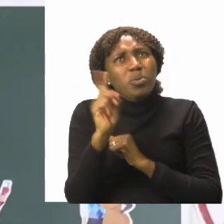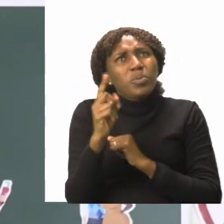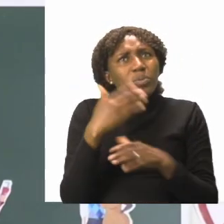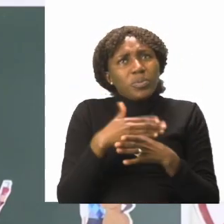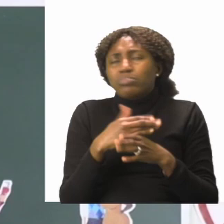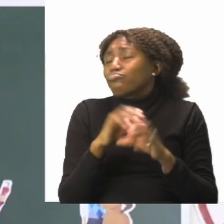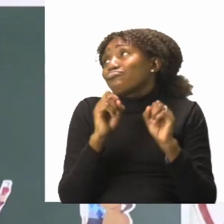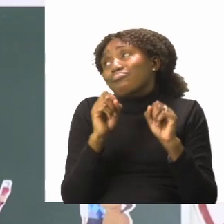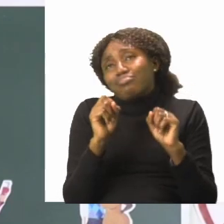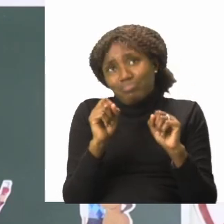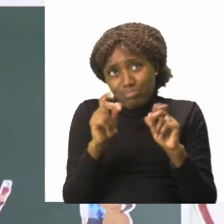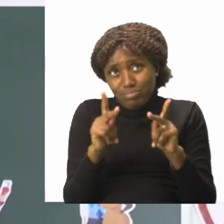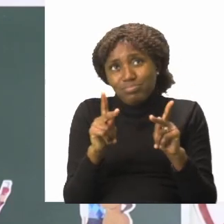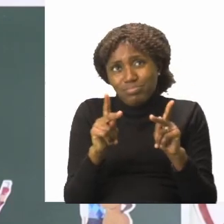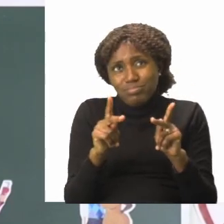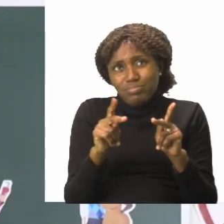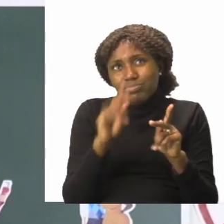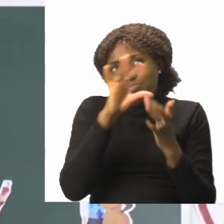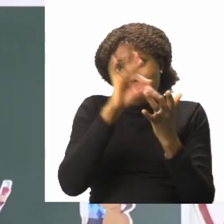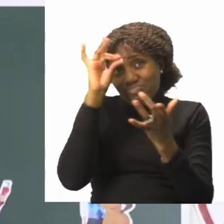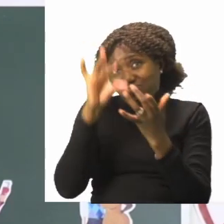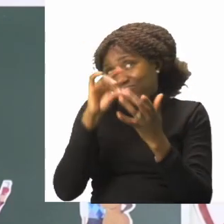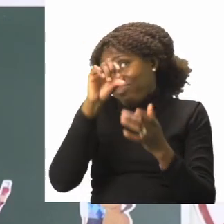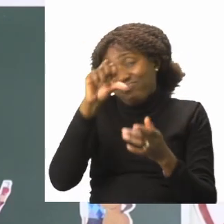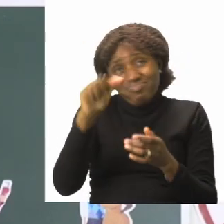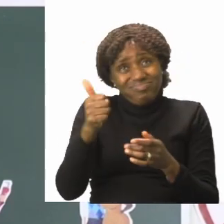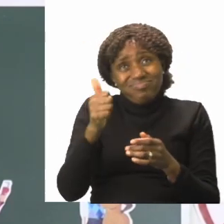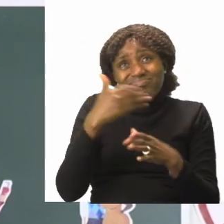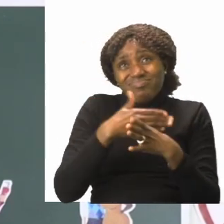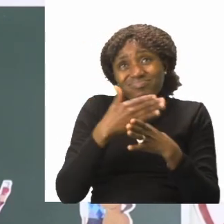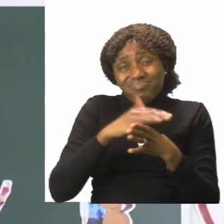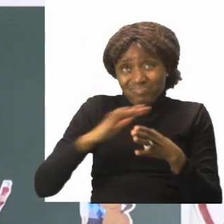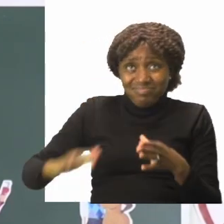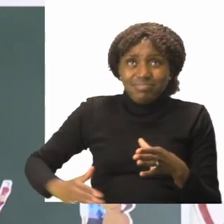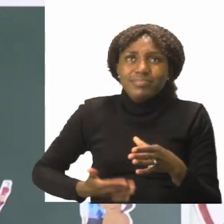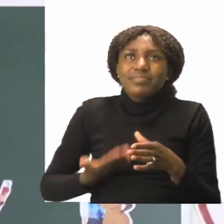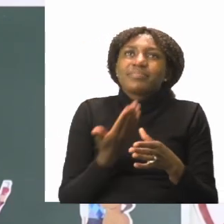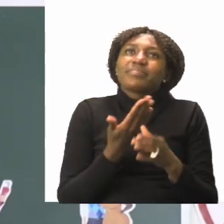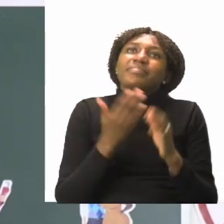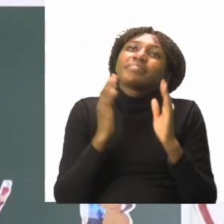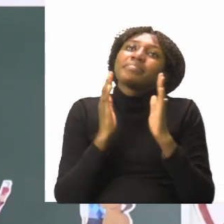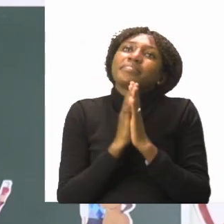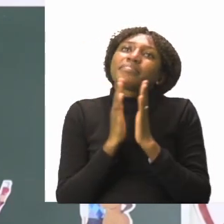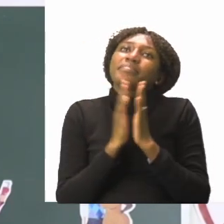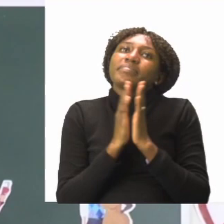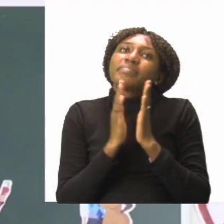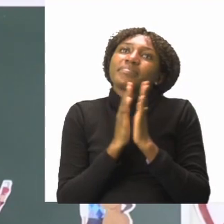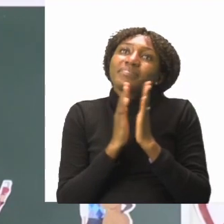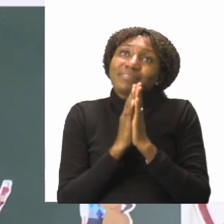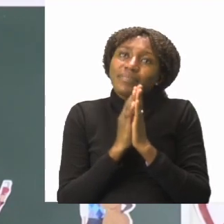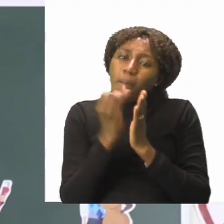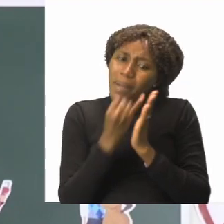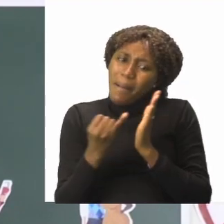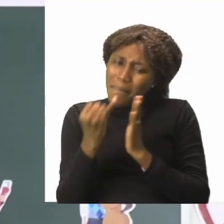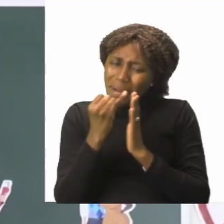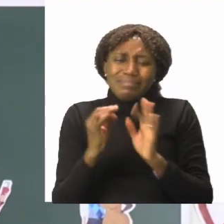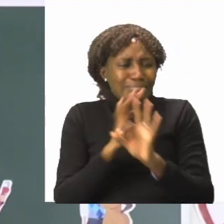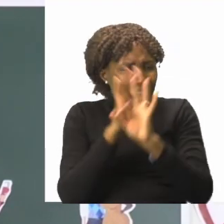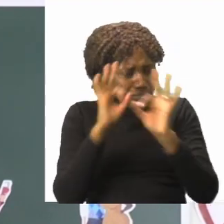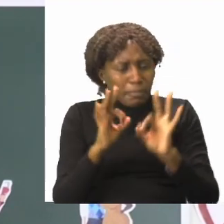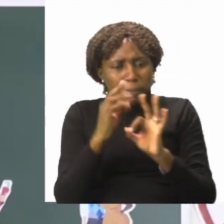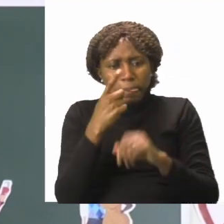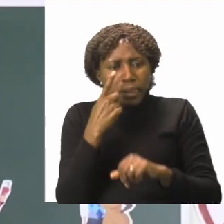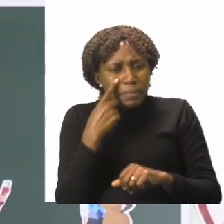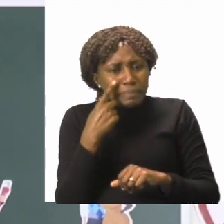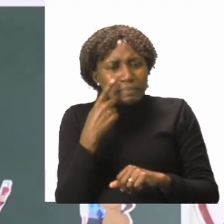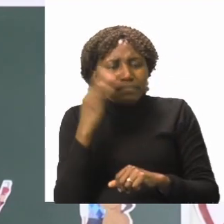okay as well. You can pick whatever you'd like to draw. Make sure that we can actually see what you want to be. And don't